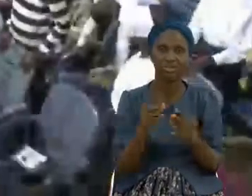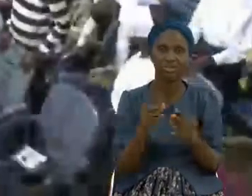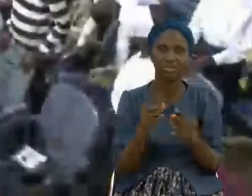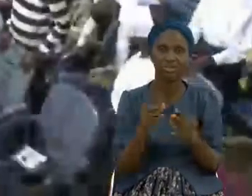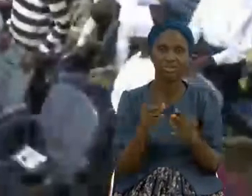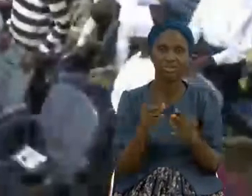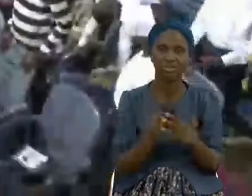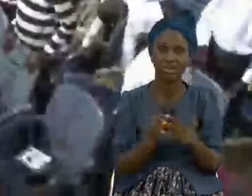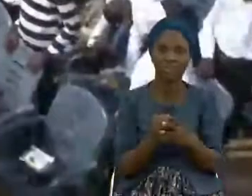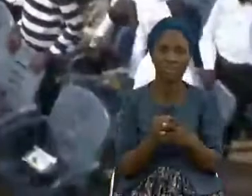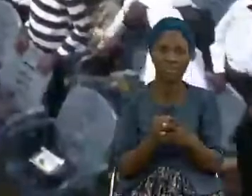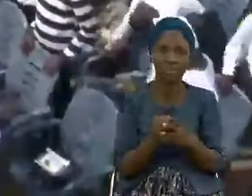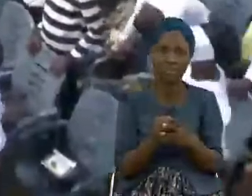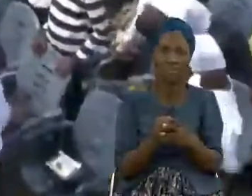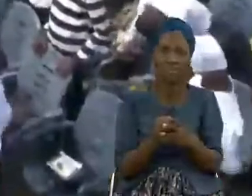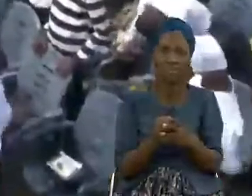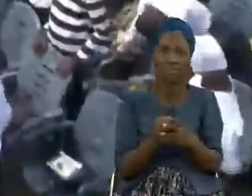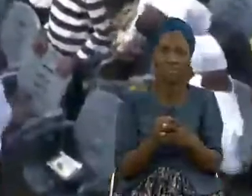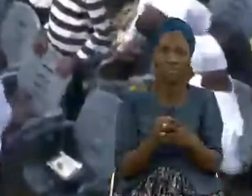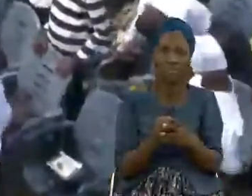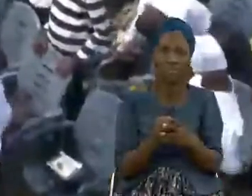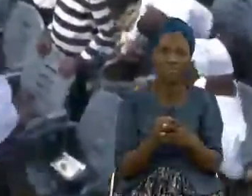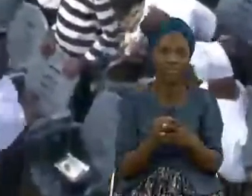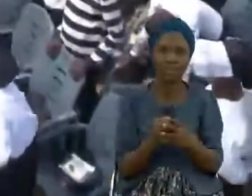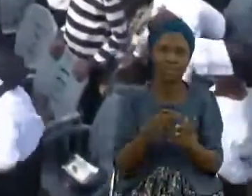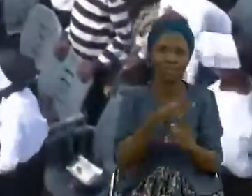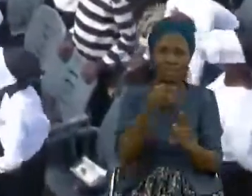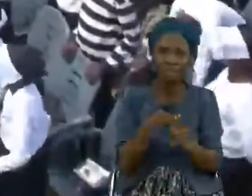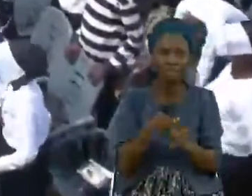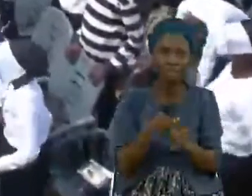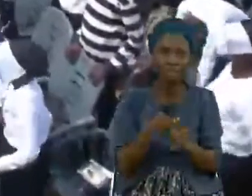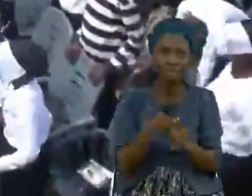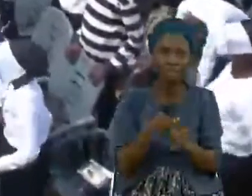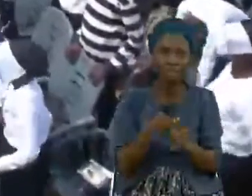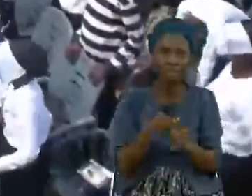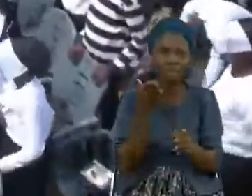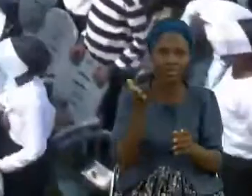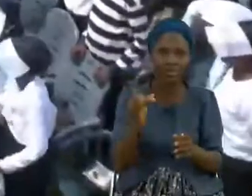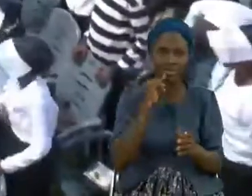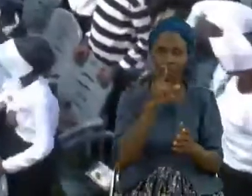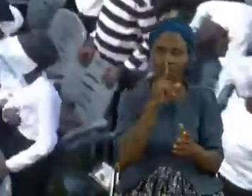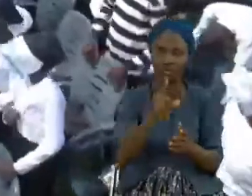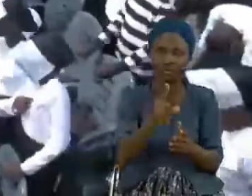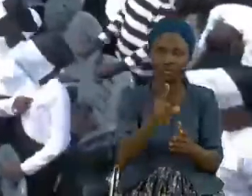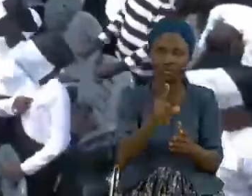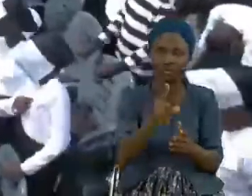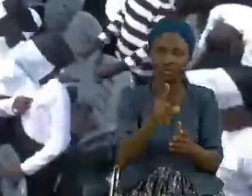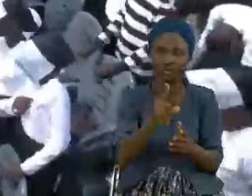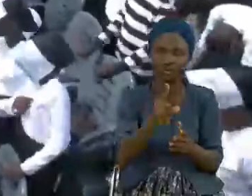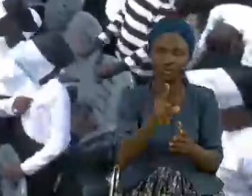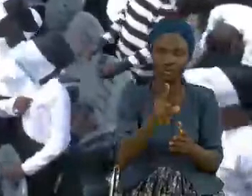when is real sanctification the marks will show